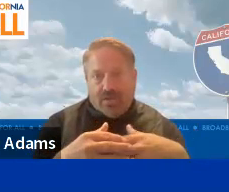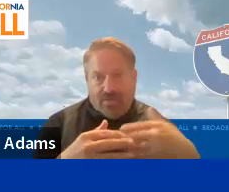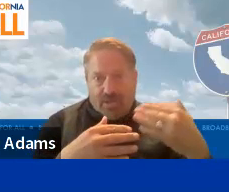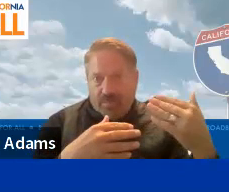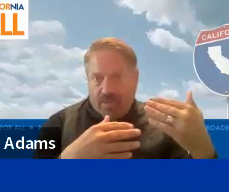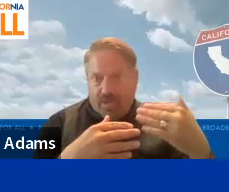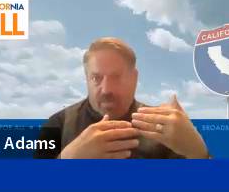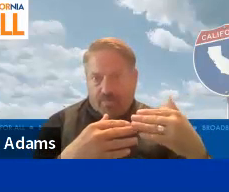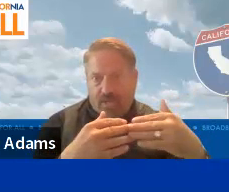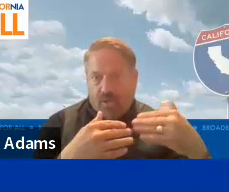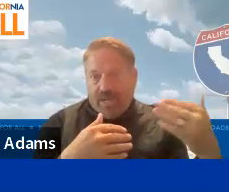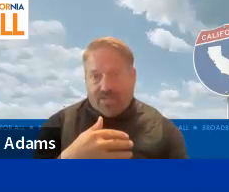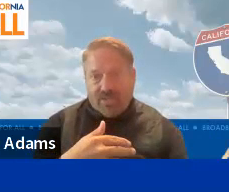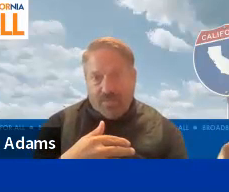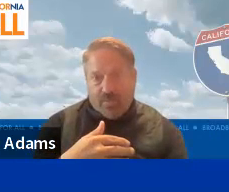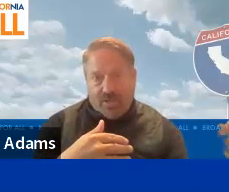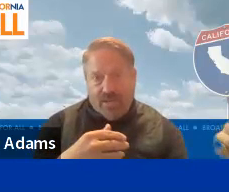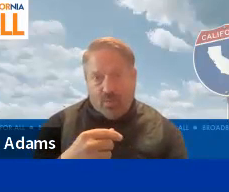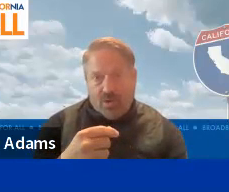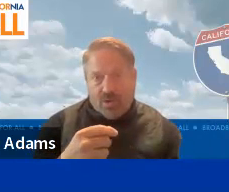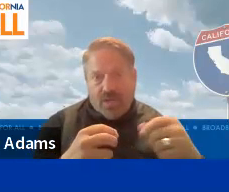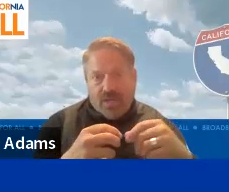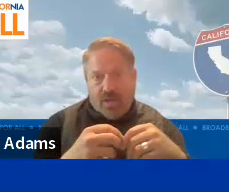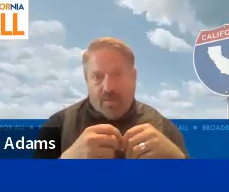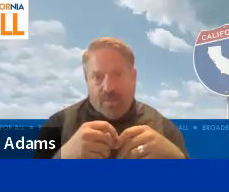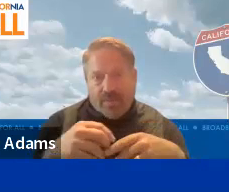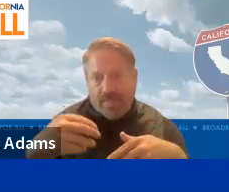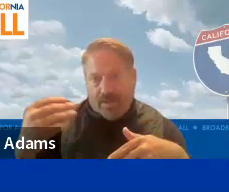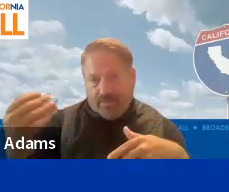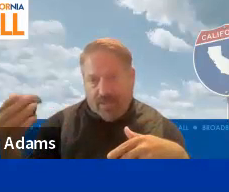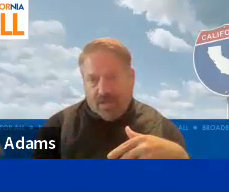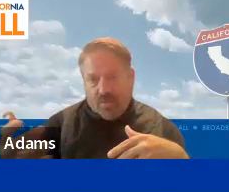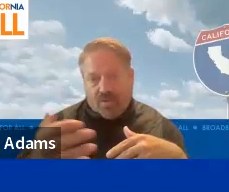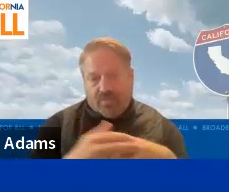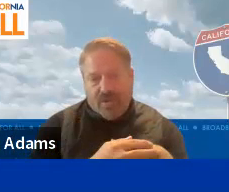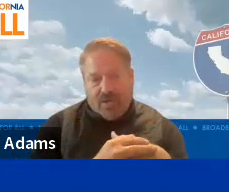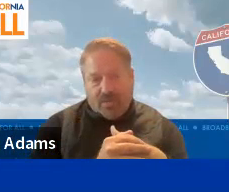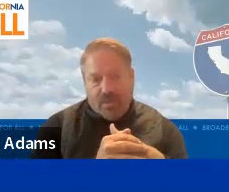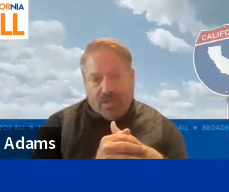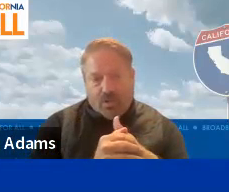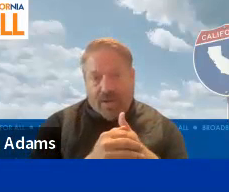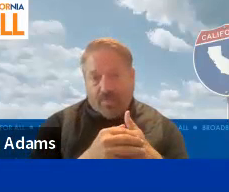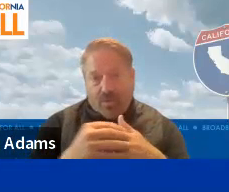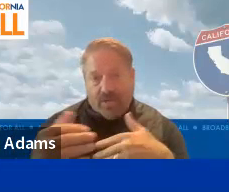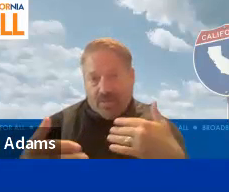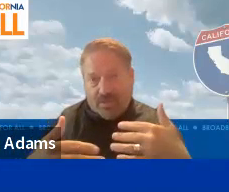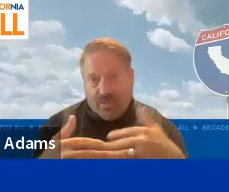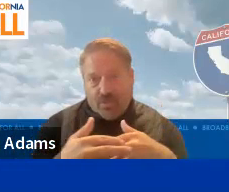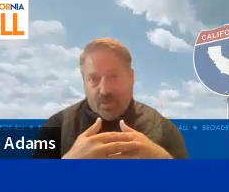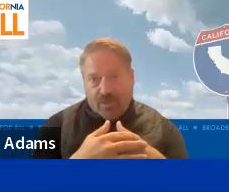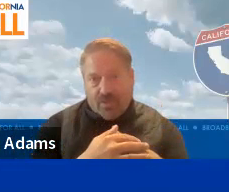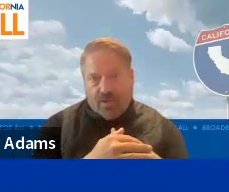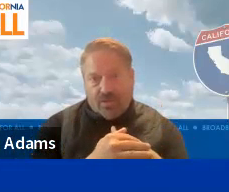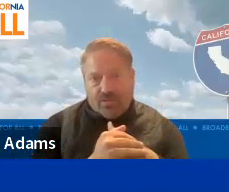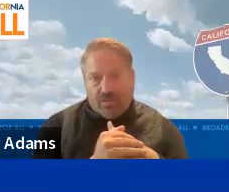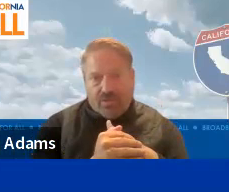to develop an open access middle mile network, a number of grant programs up to